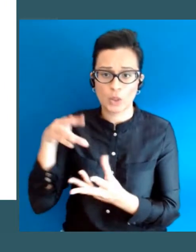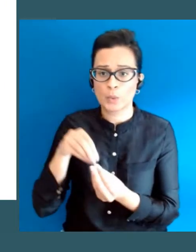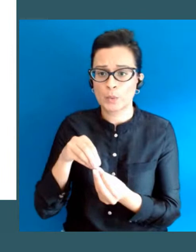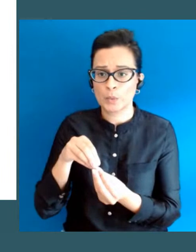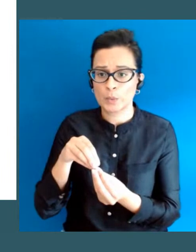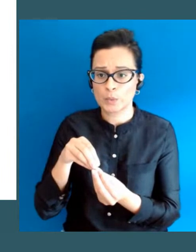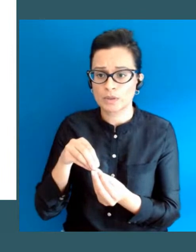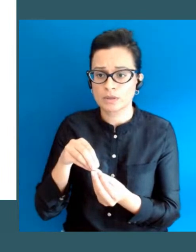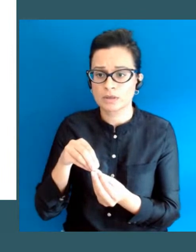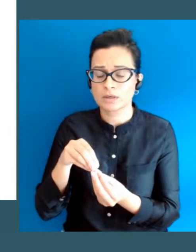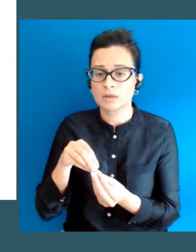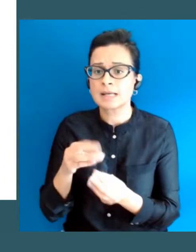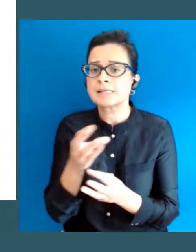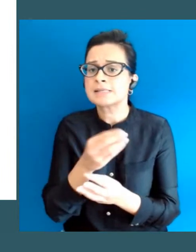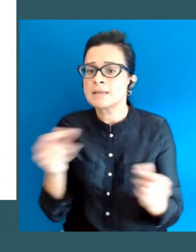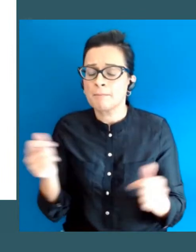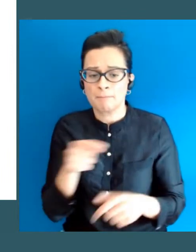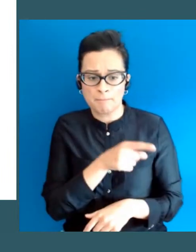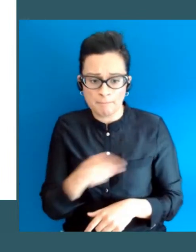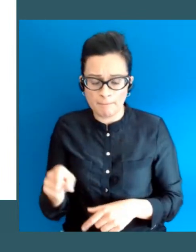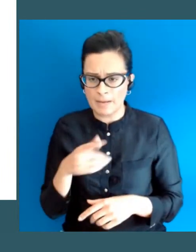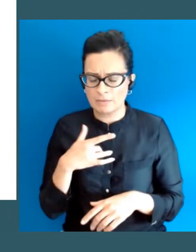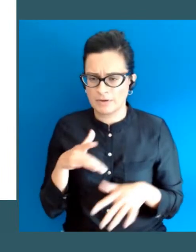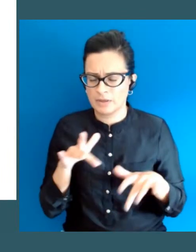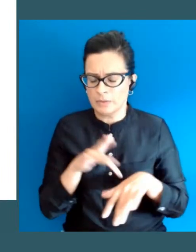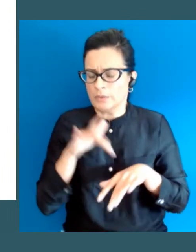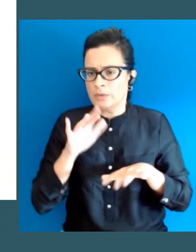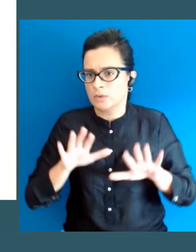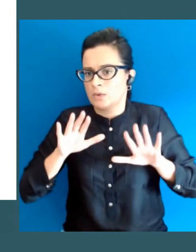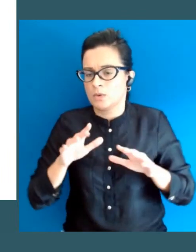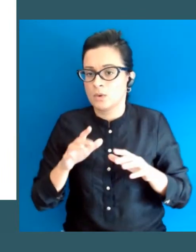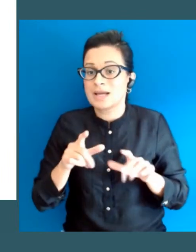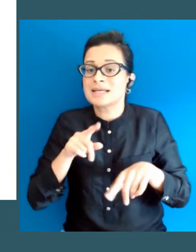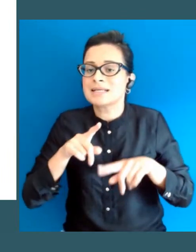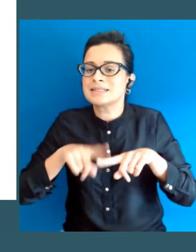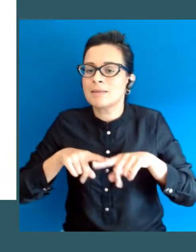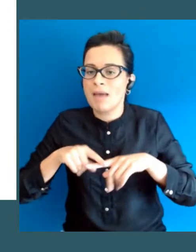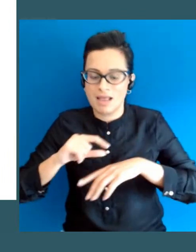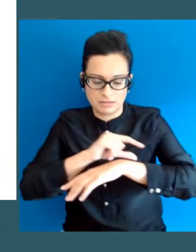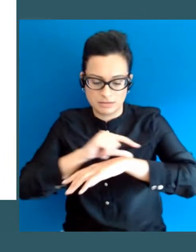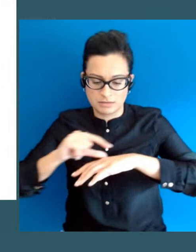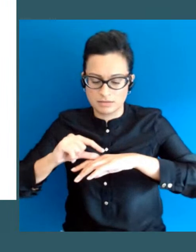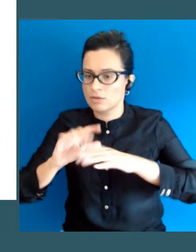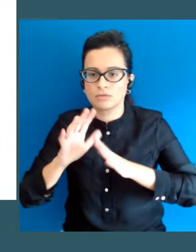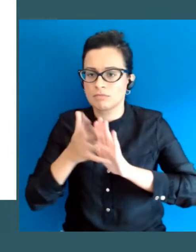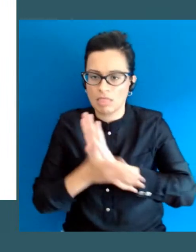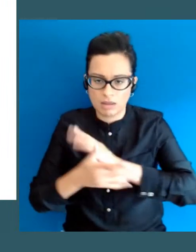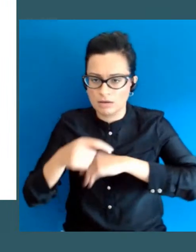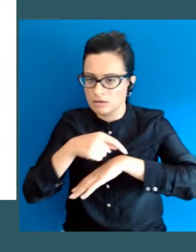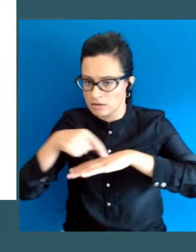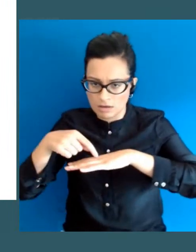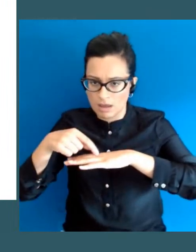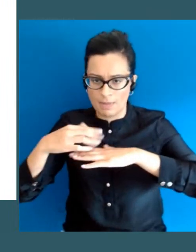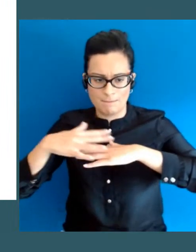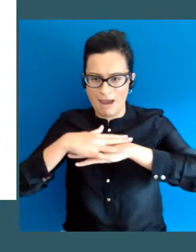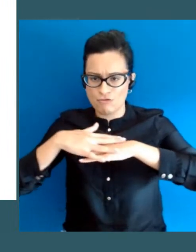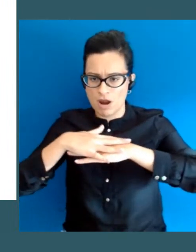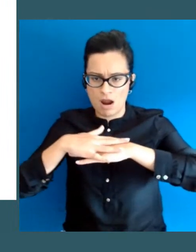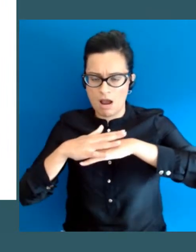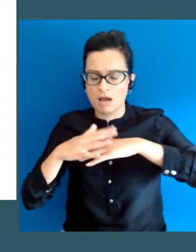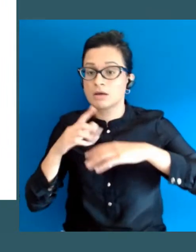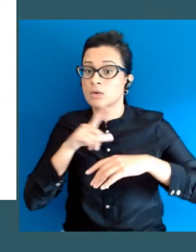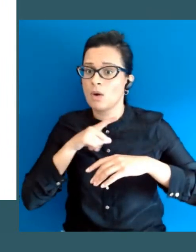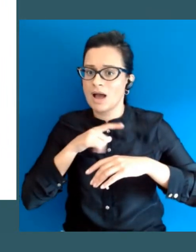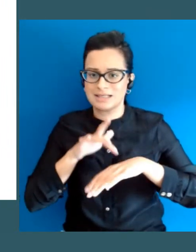sensitization is dependent on skin barrier dysfunction. And this nature of sensitization